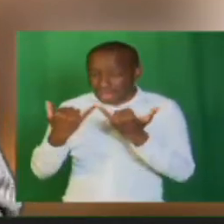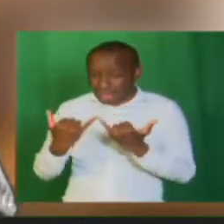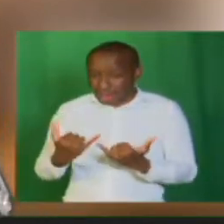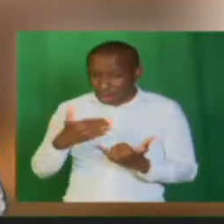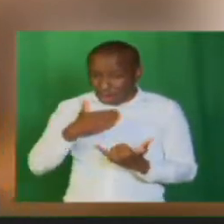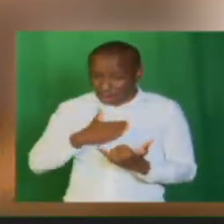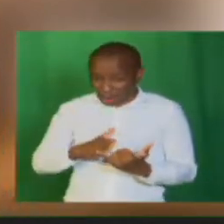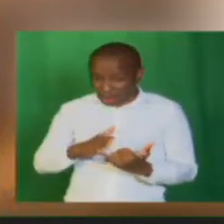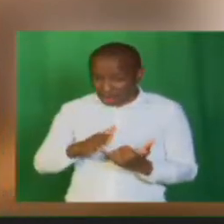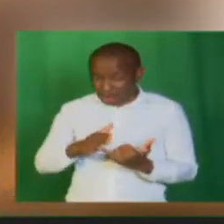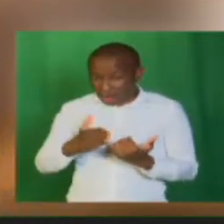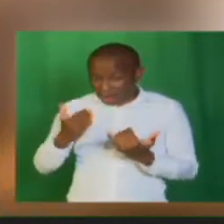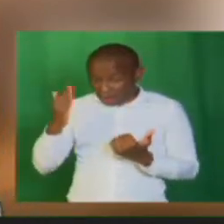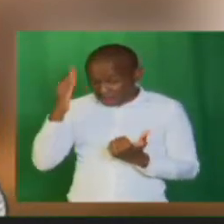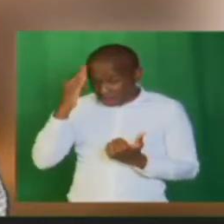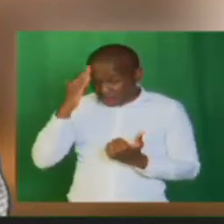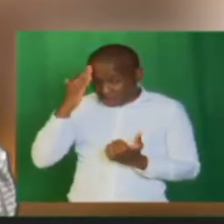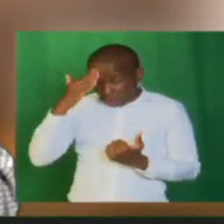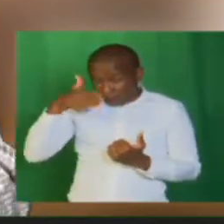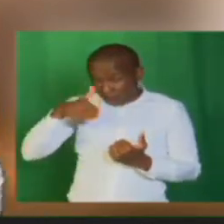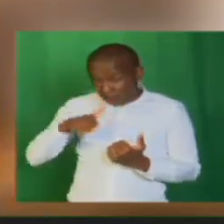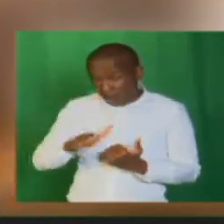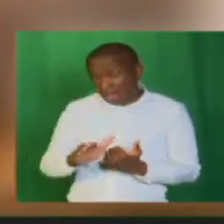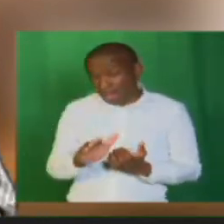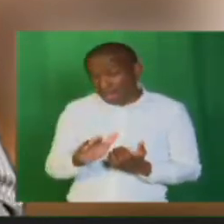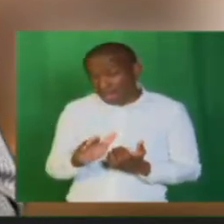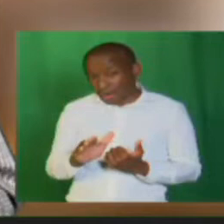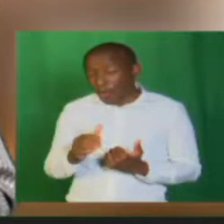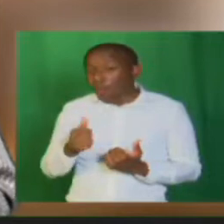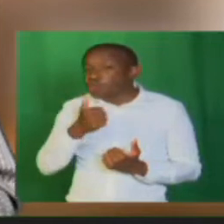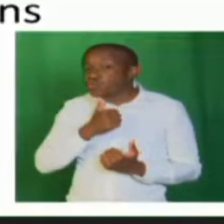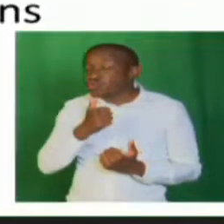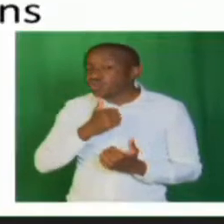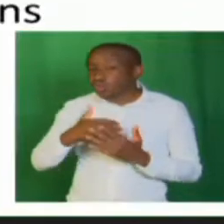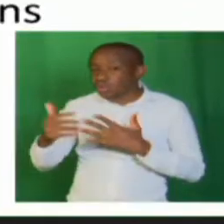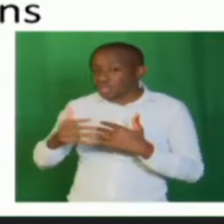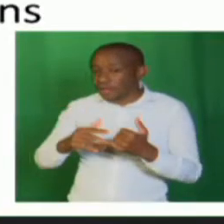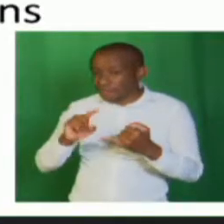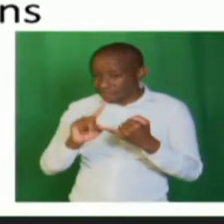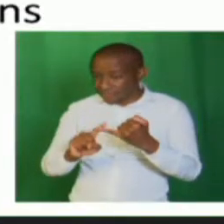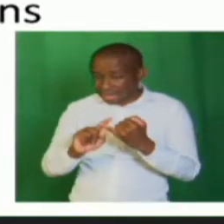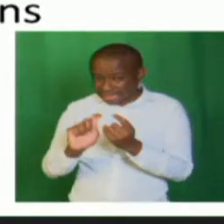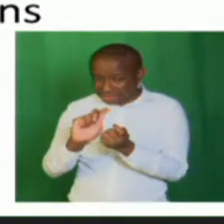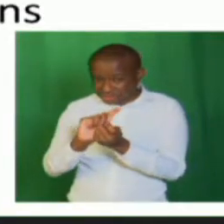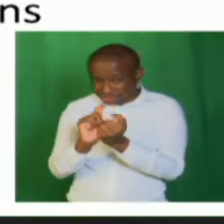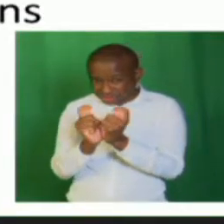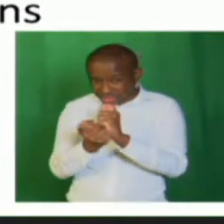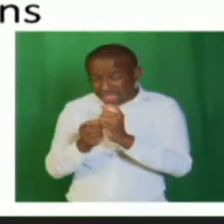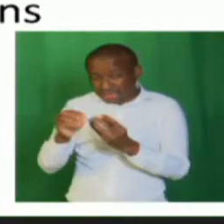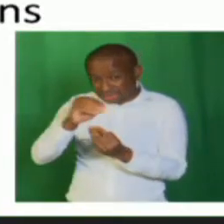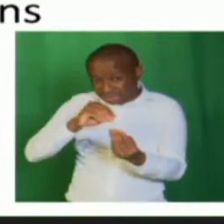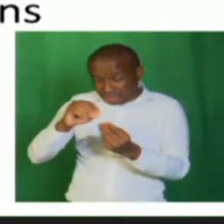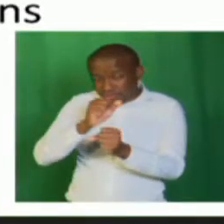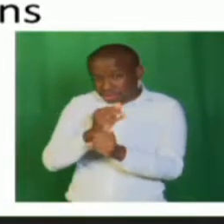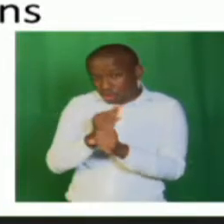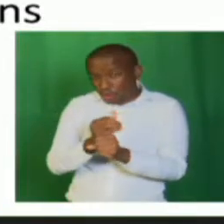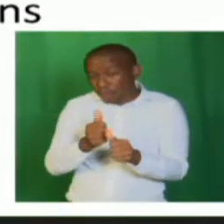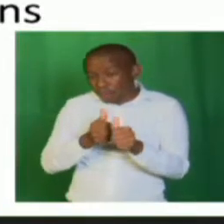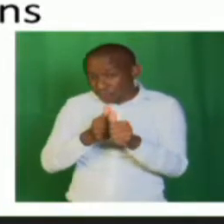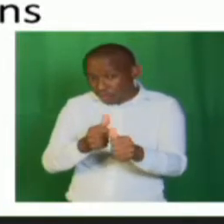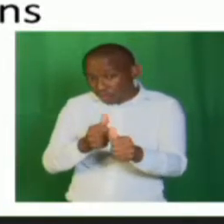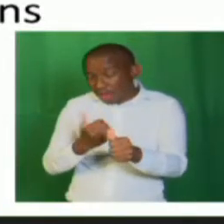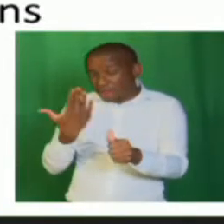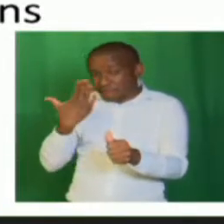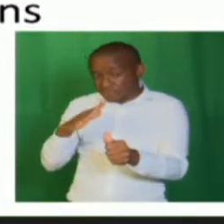we expect the learner to know. This is what we will apply. Firstly, changing the subject of a formula, which is what we have